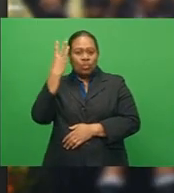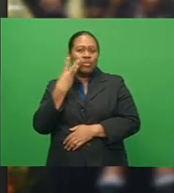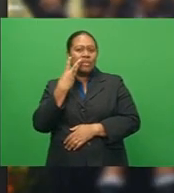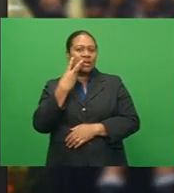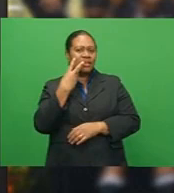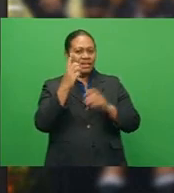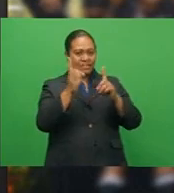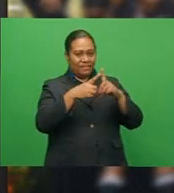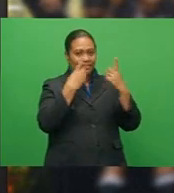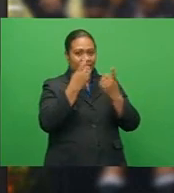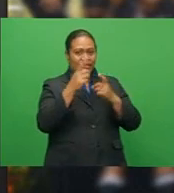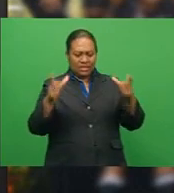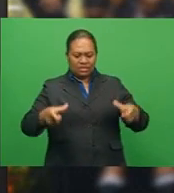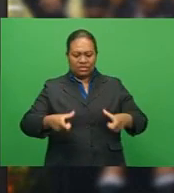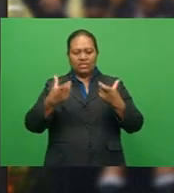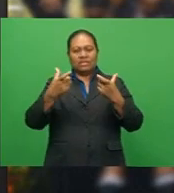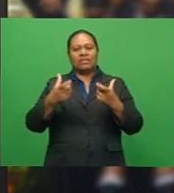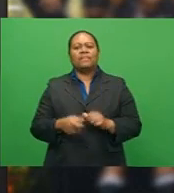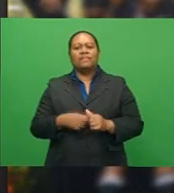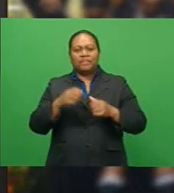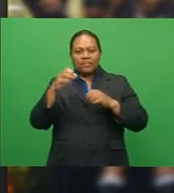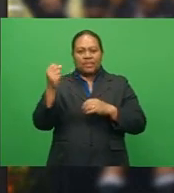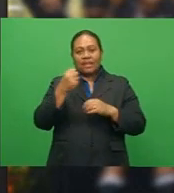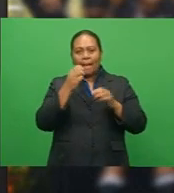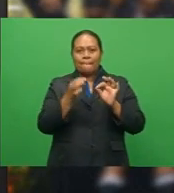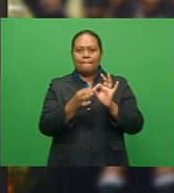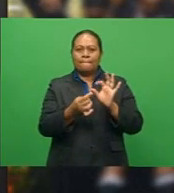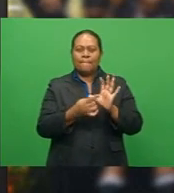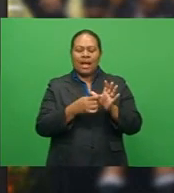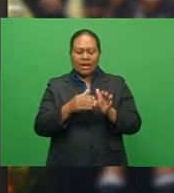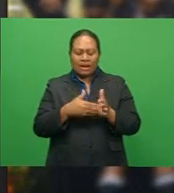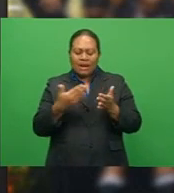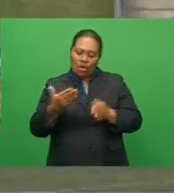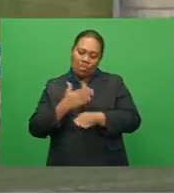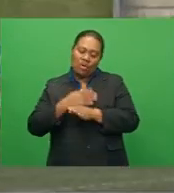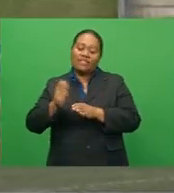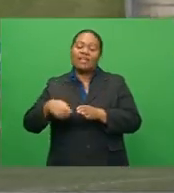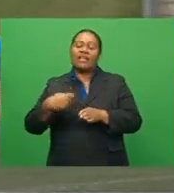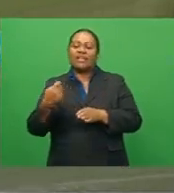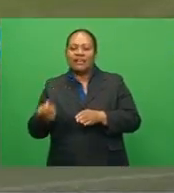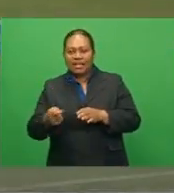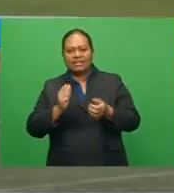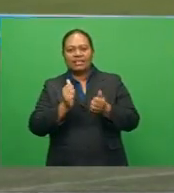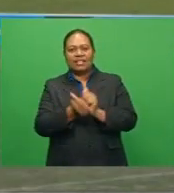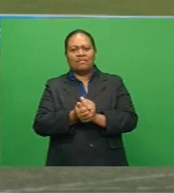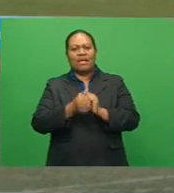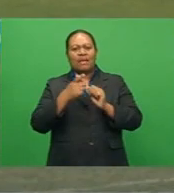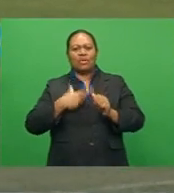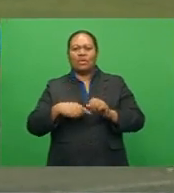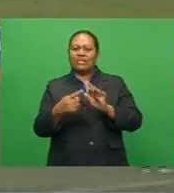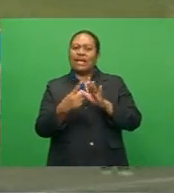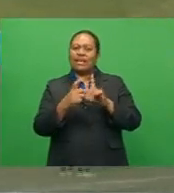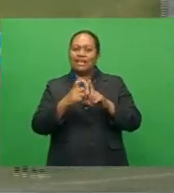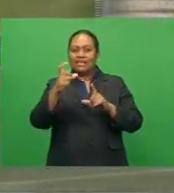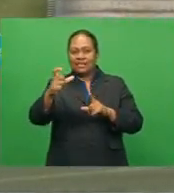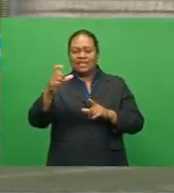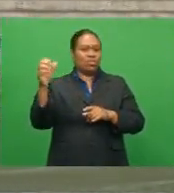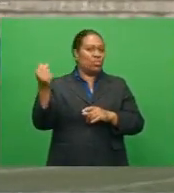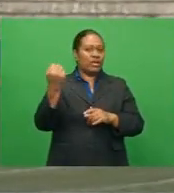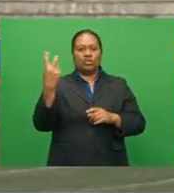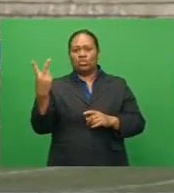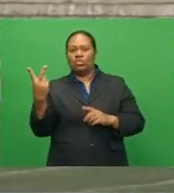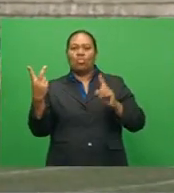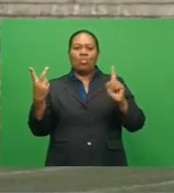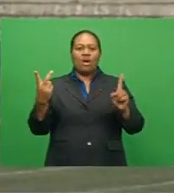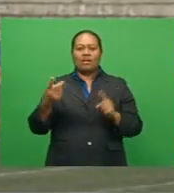Inter-District Championship winner Mba is now looking ahead to the next assignment. After claiming the IDC title with a 2-1 win over